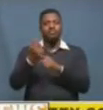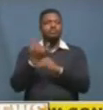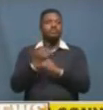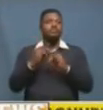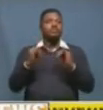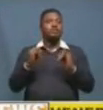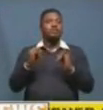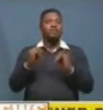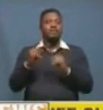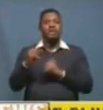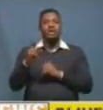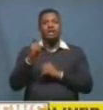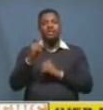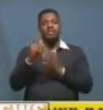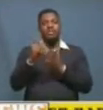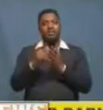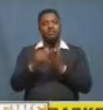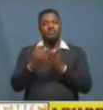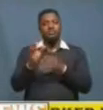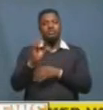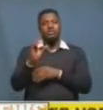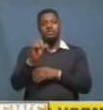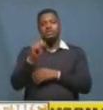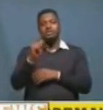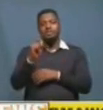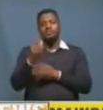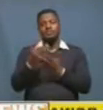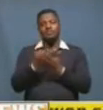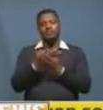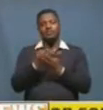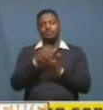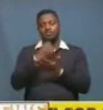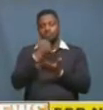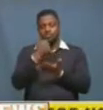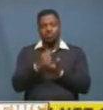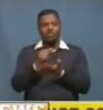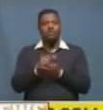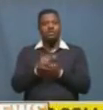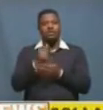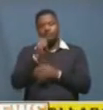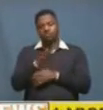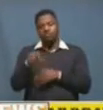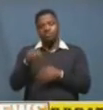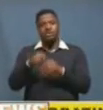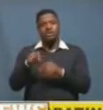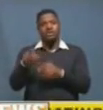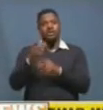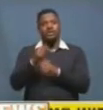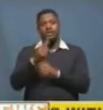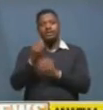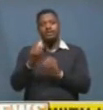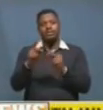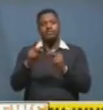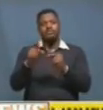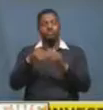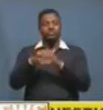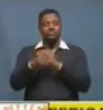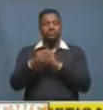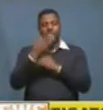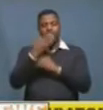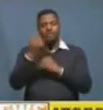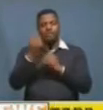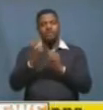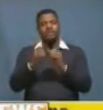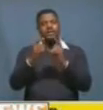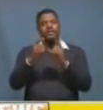The 100,000 cedis STEM fund is to ensure that a girl child in Appiatse gets another chance to quality education